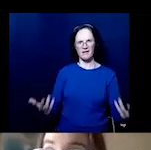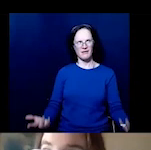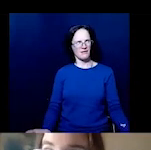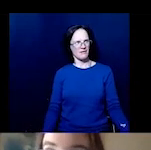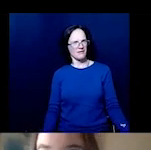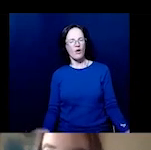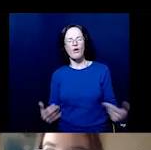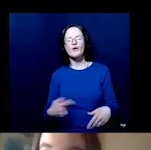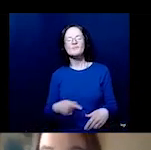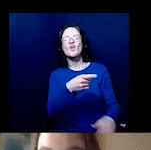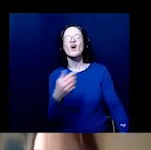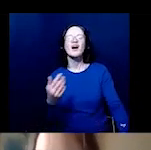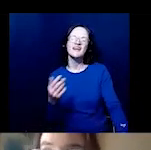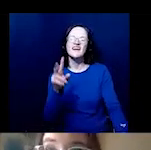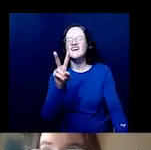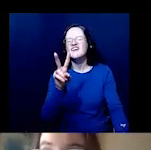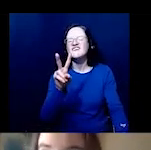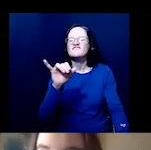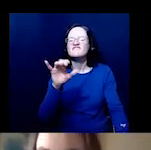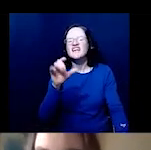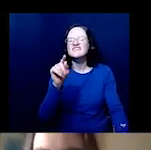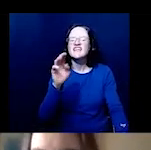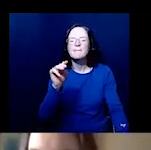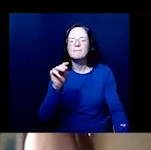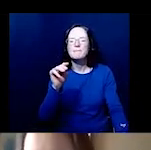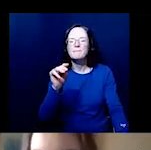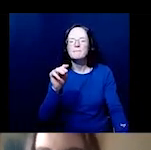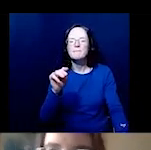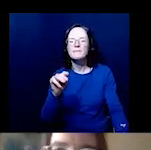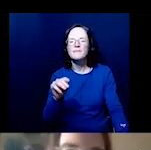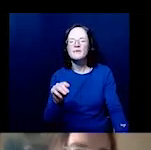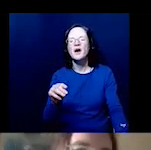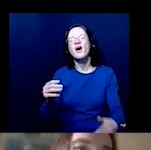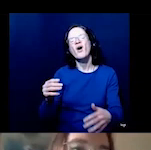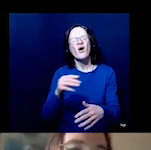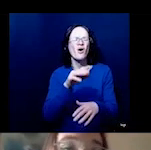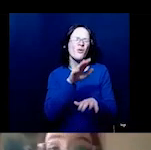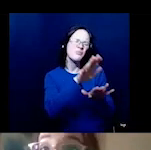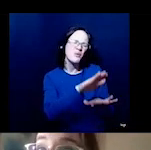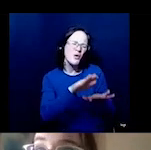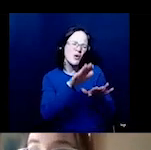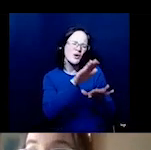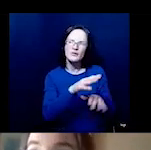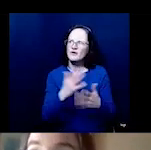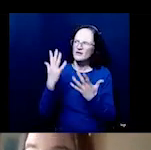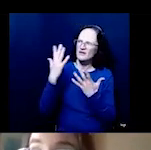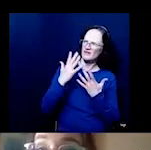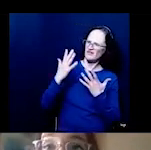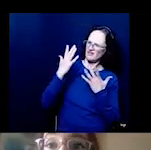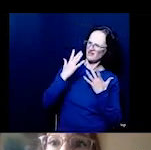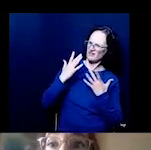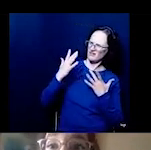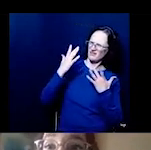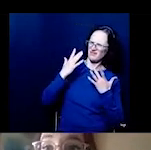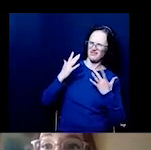as a person with weaknesses and strengths. So it's like people always pity you. So yeah, also imposed help.